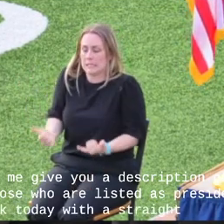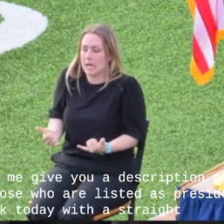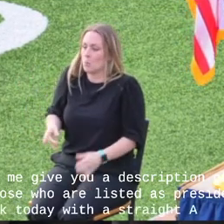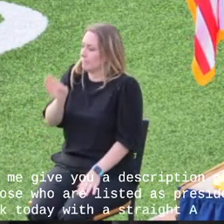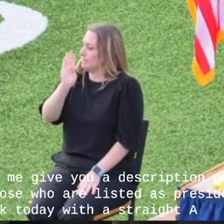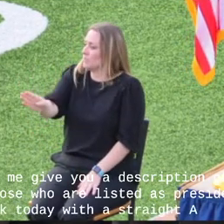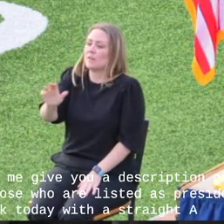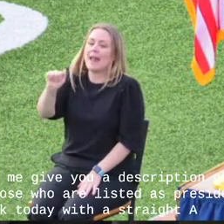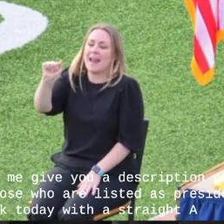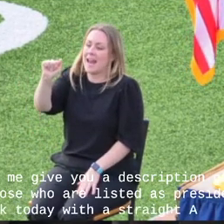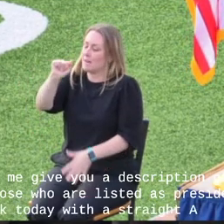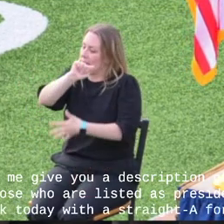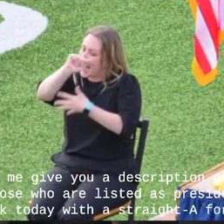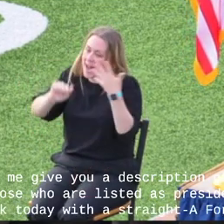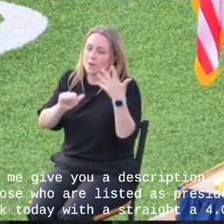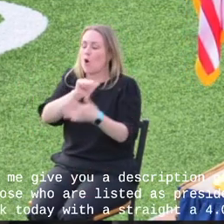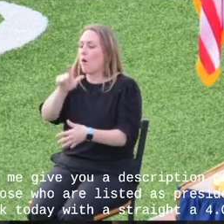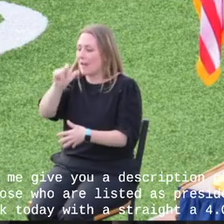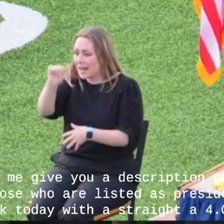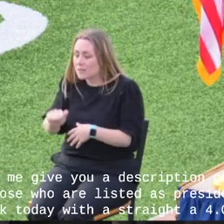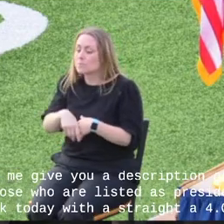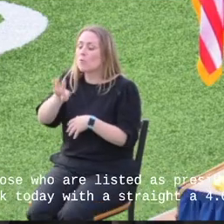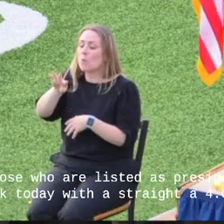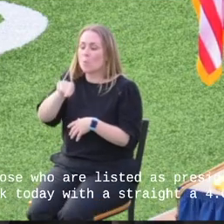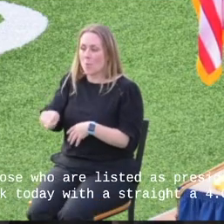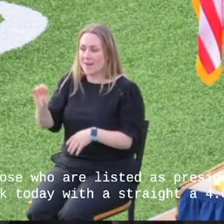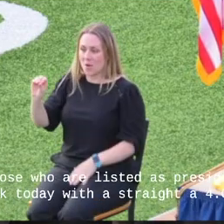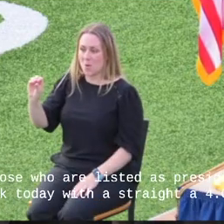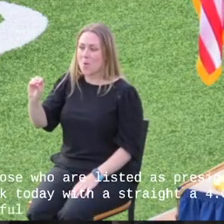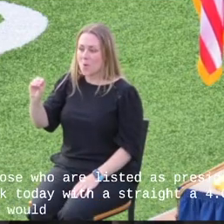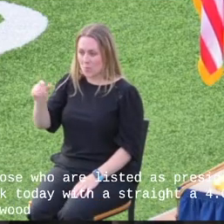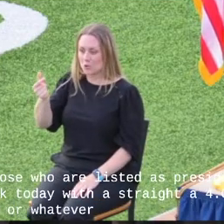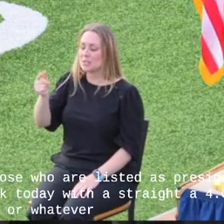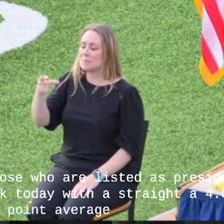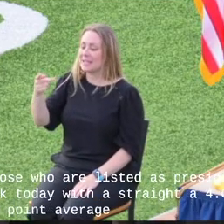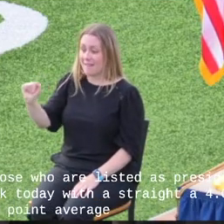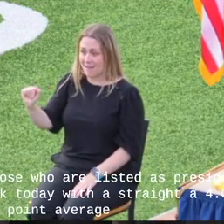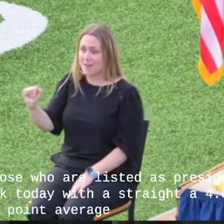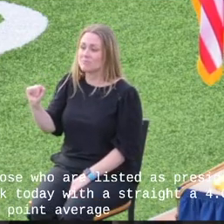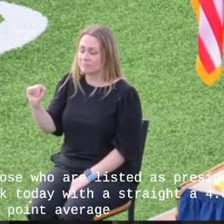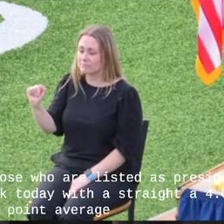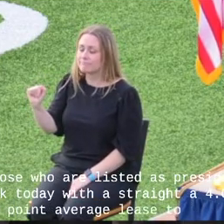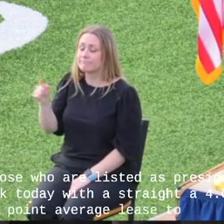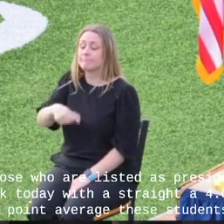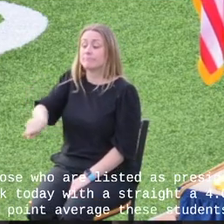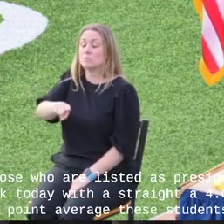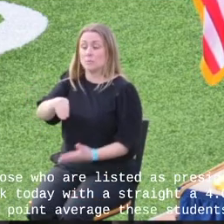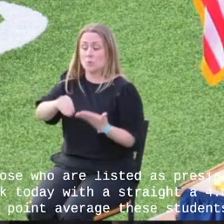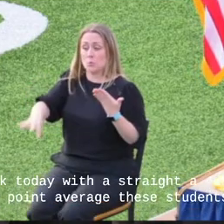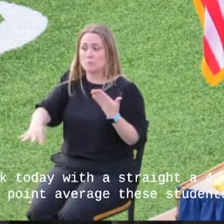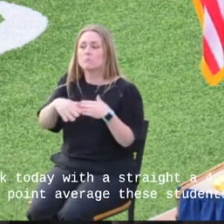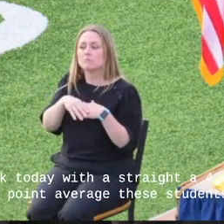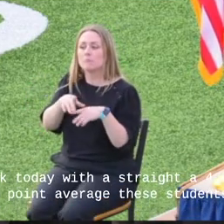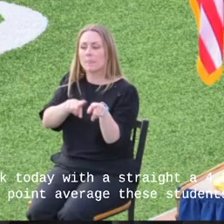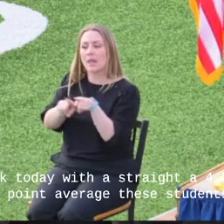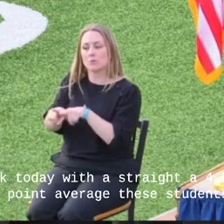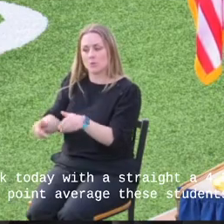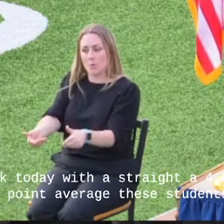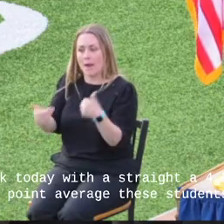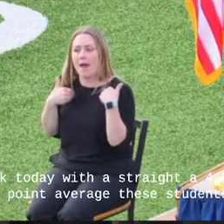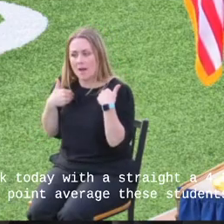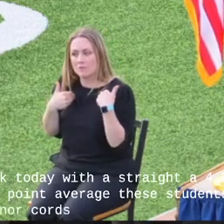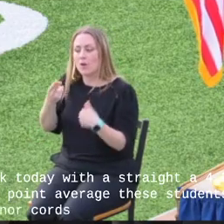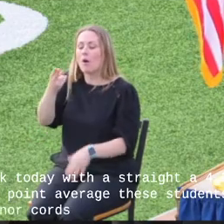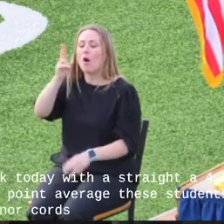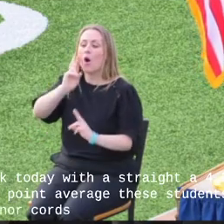A, 4.0 community grade point average. These students are also wearing honor